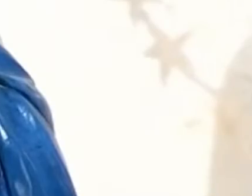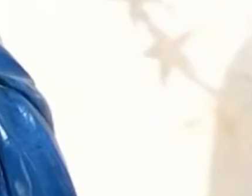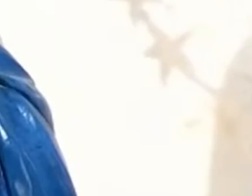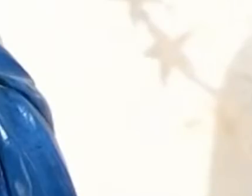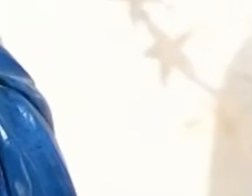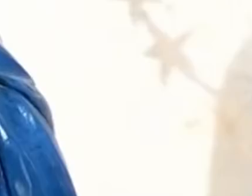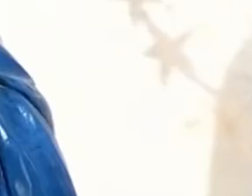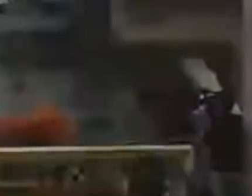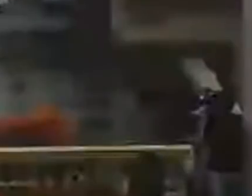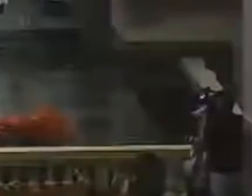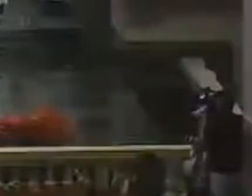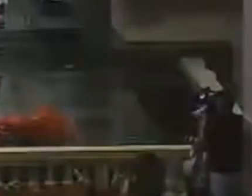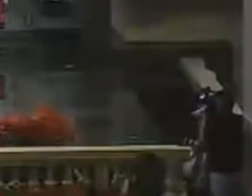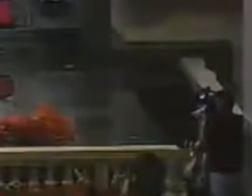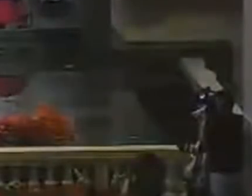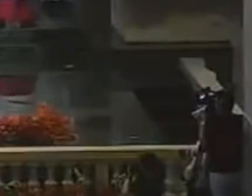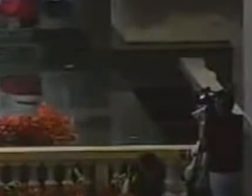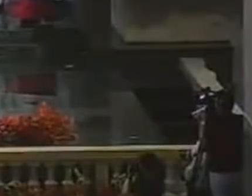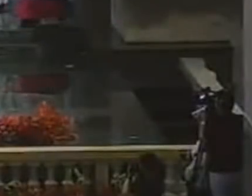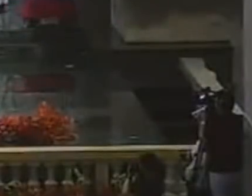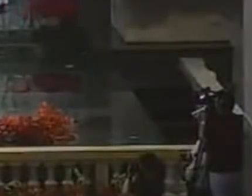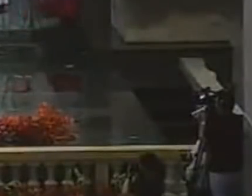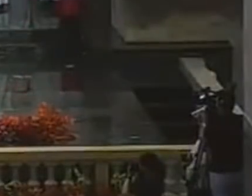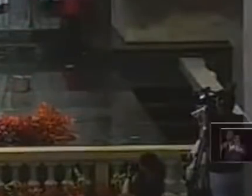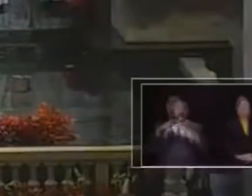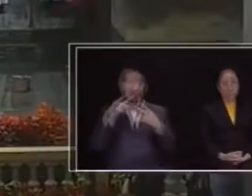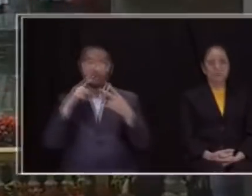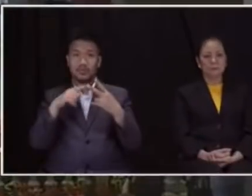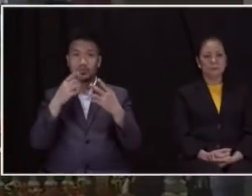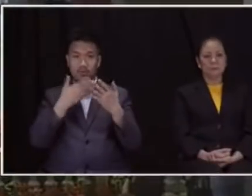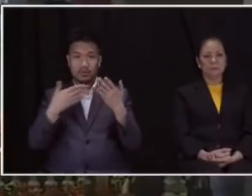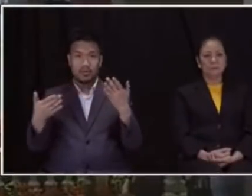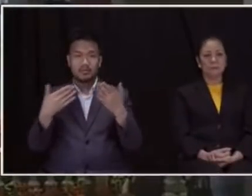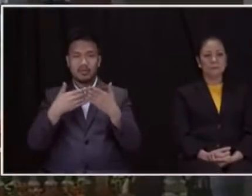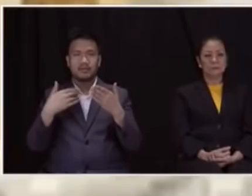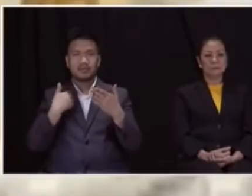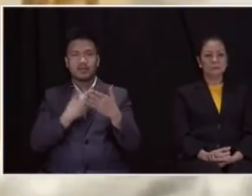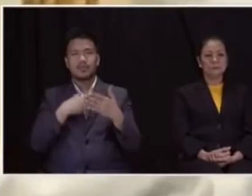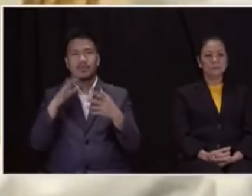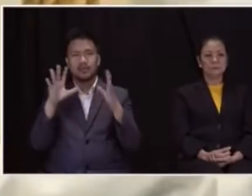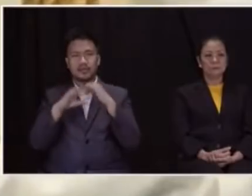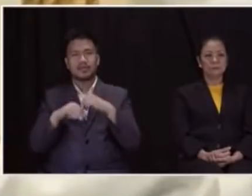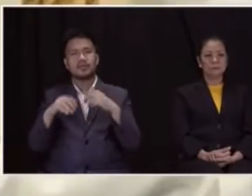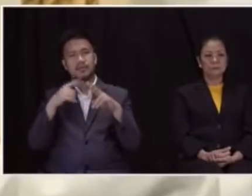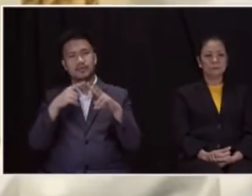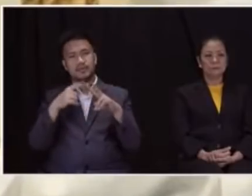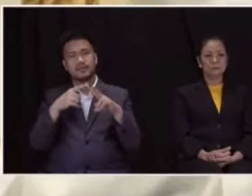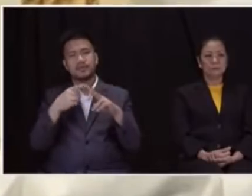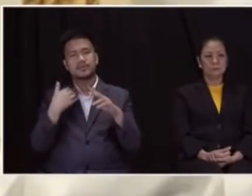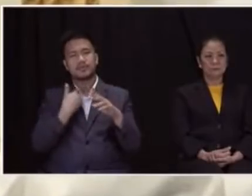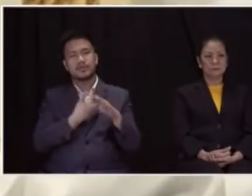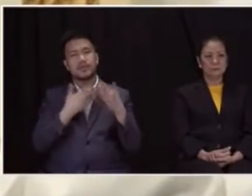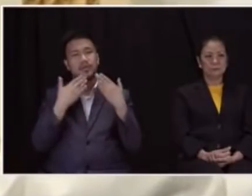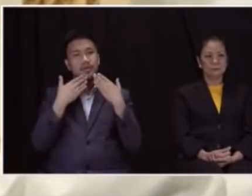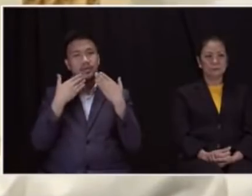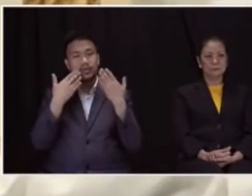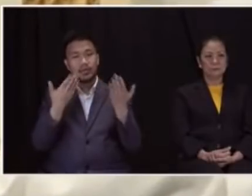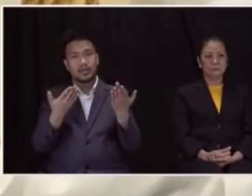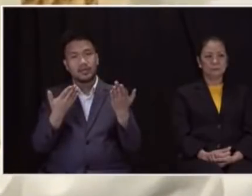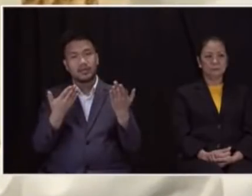two matters before we end this celebration. First, I would like to thank